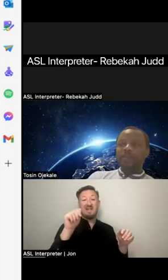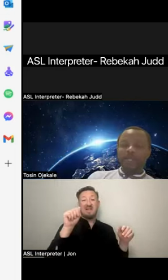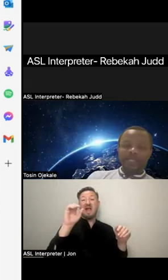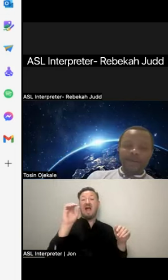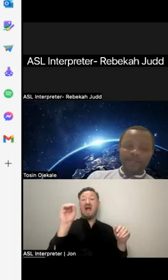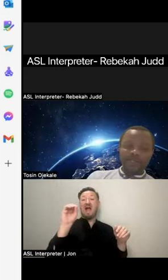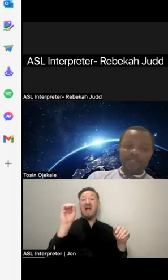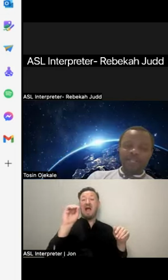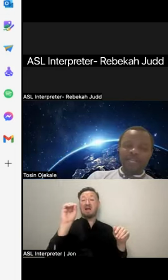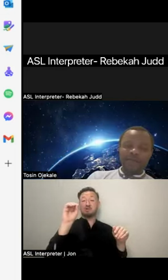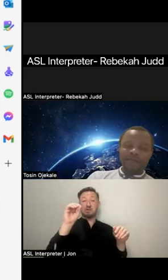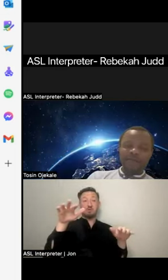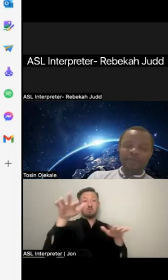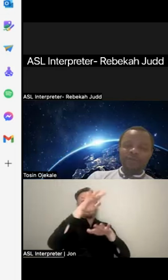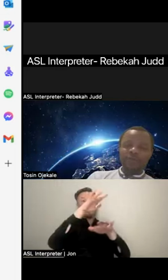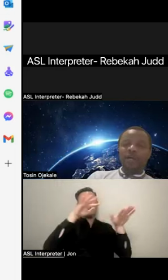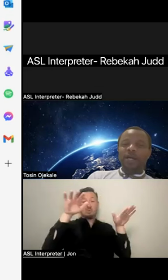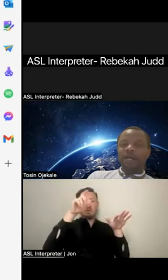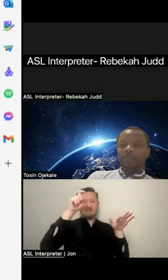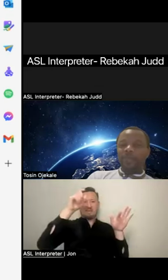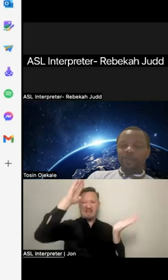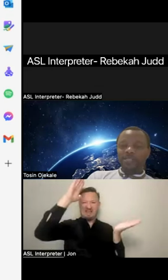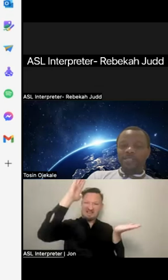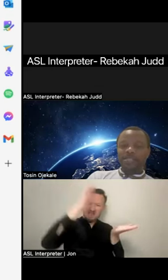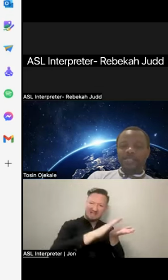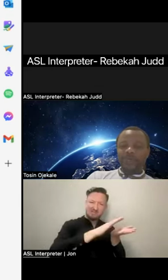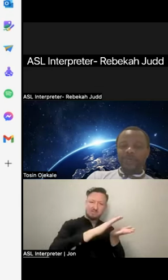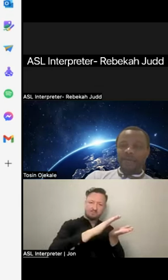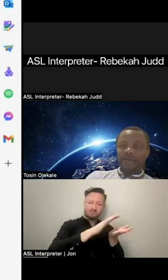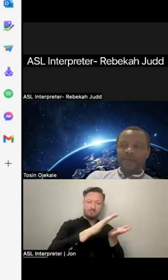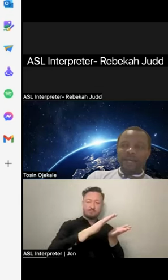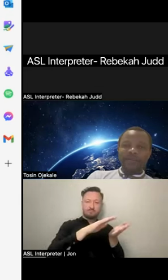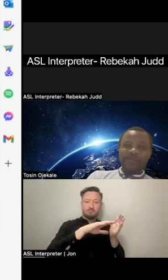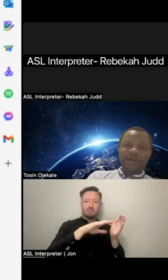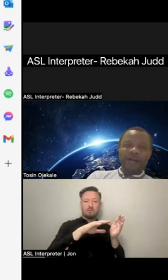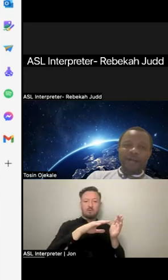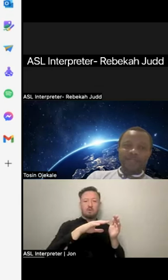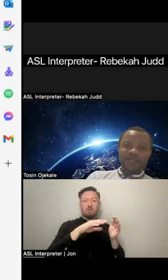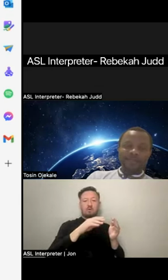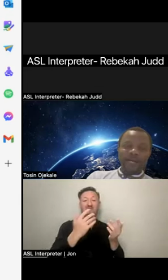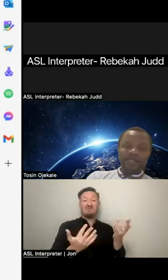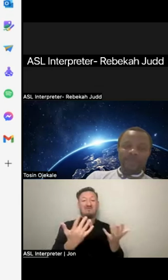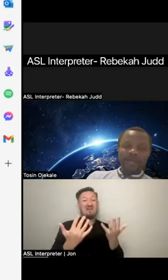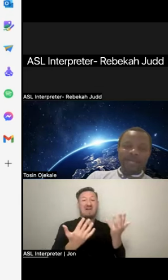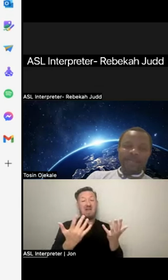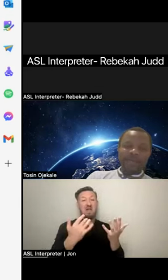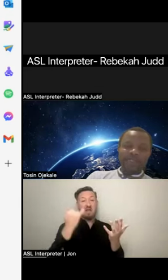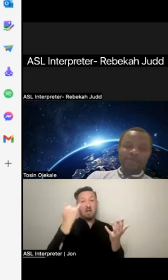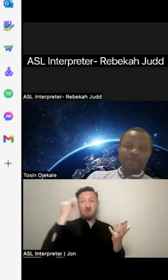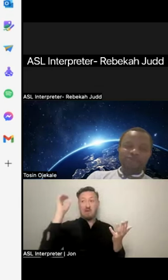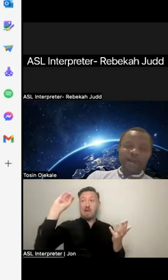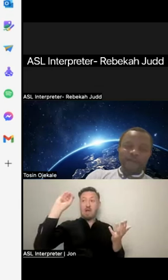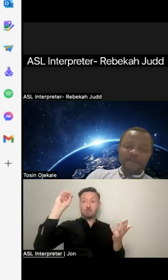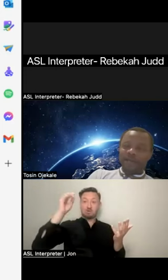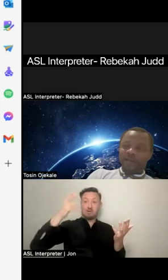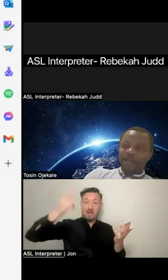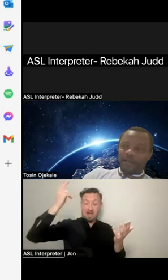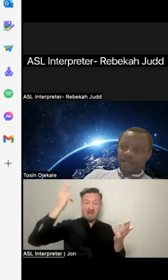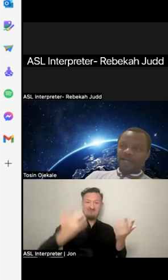to eliminate the oxygen level to below 16 so that the fire does not have that particular element to